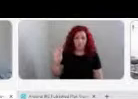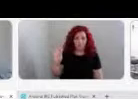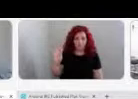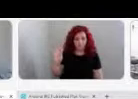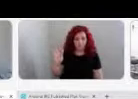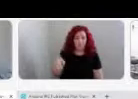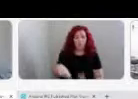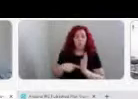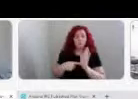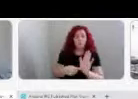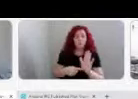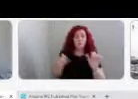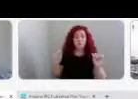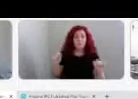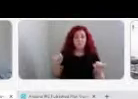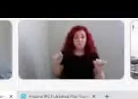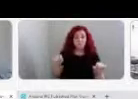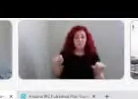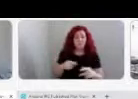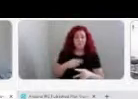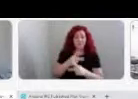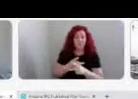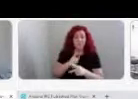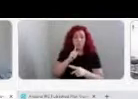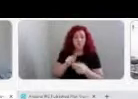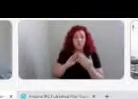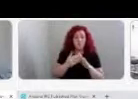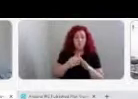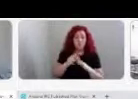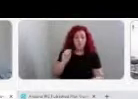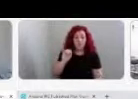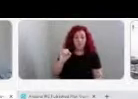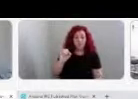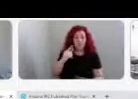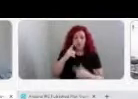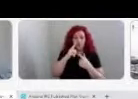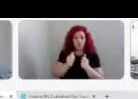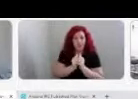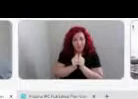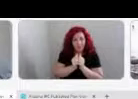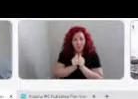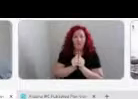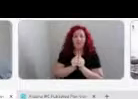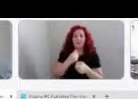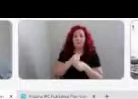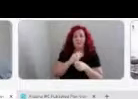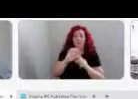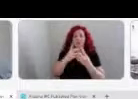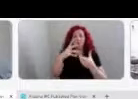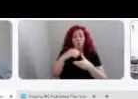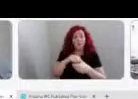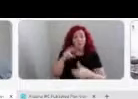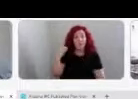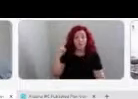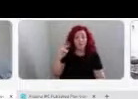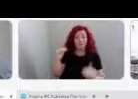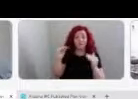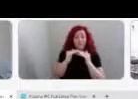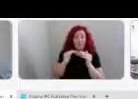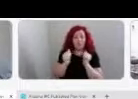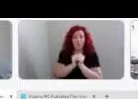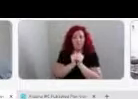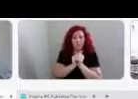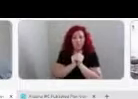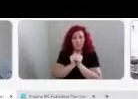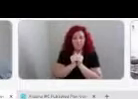shows the possibility of keeping true communities of interest together and making districts including 17 fair and competitive